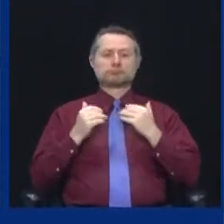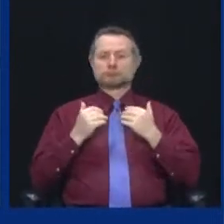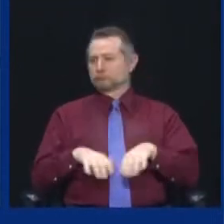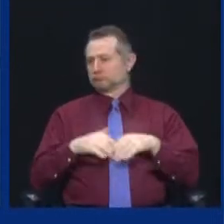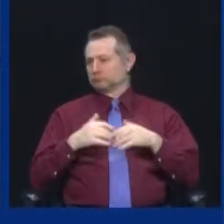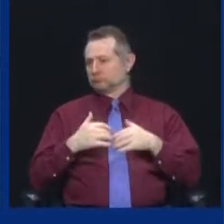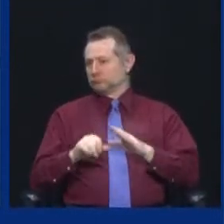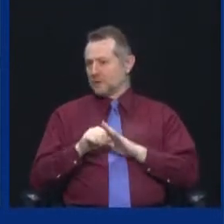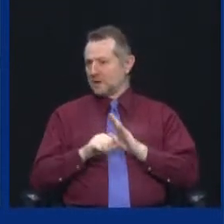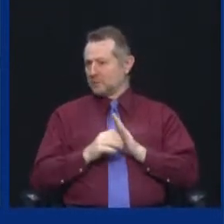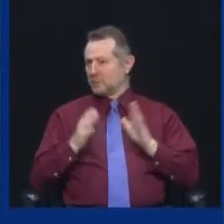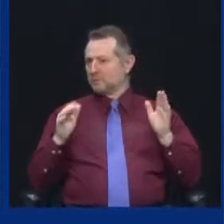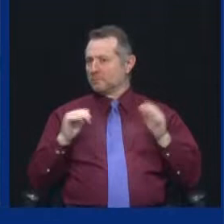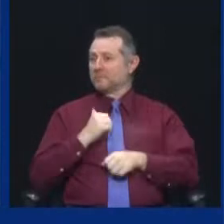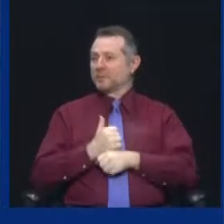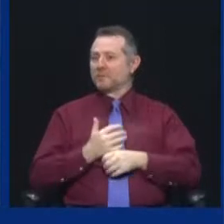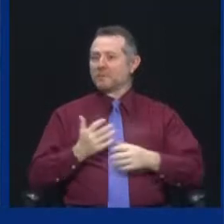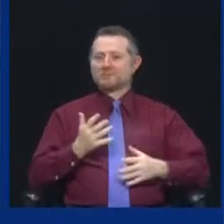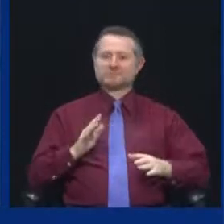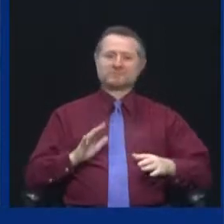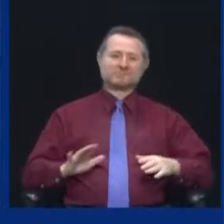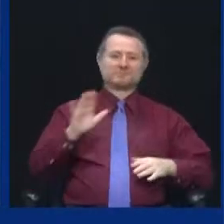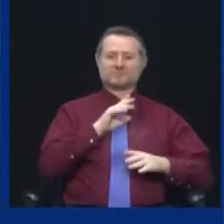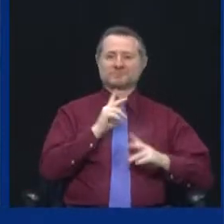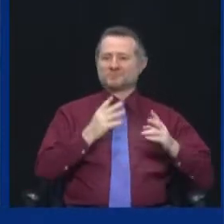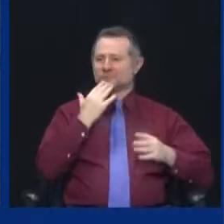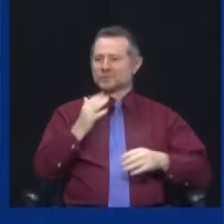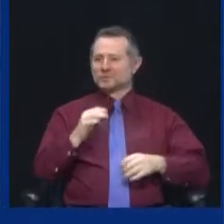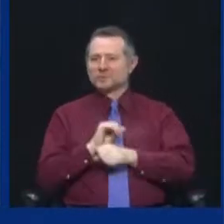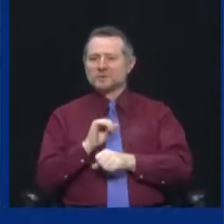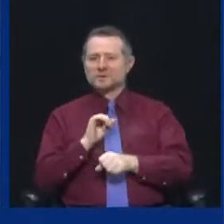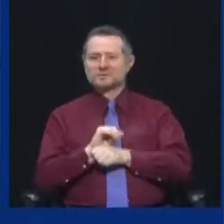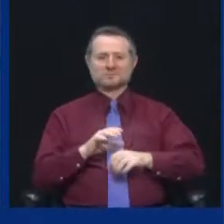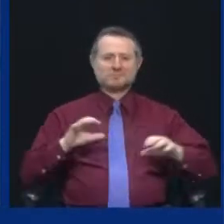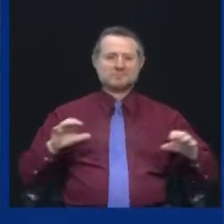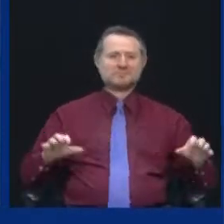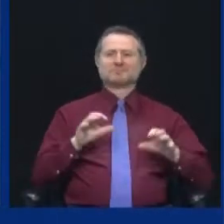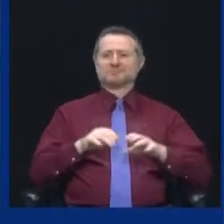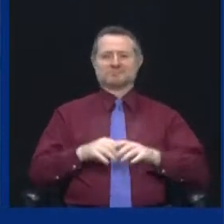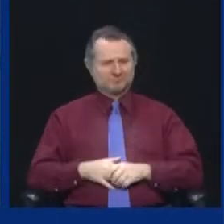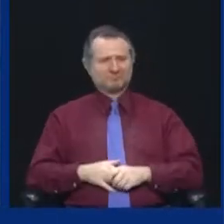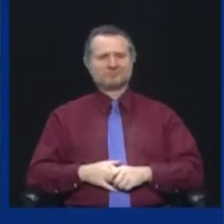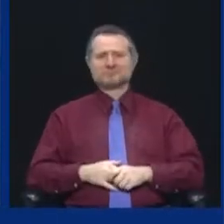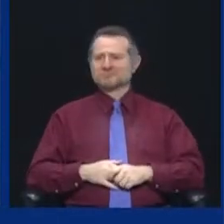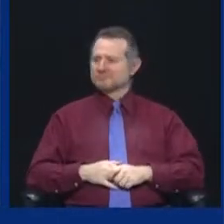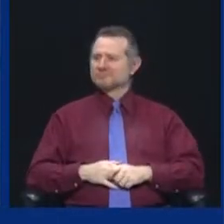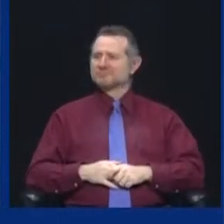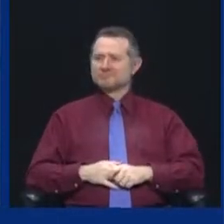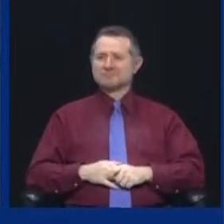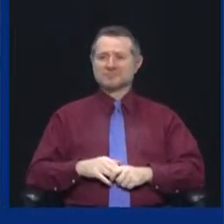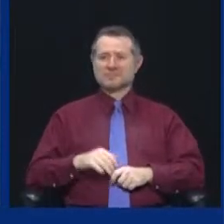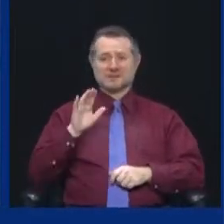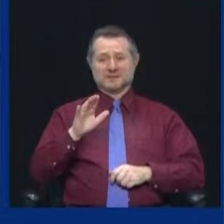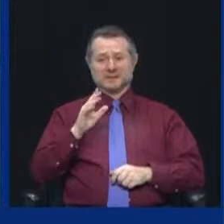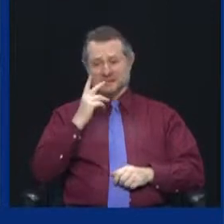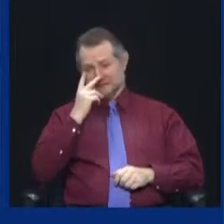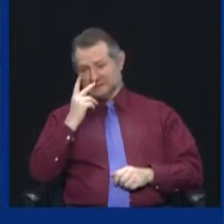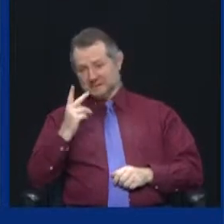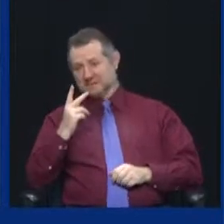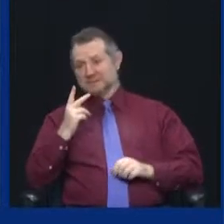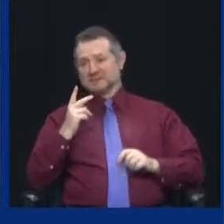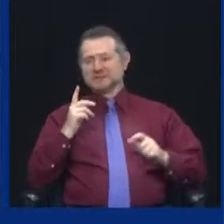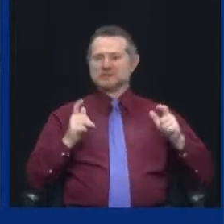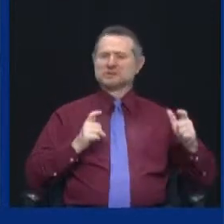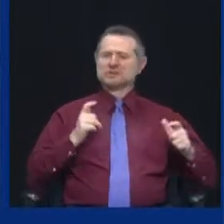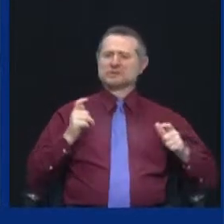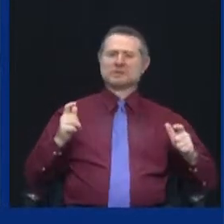that's a function of all the good work that everyone has done. You haven't seen a marshaling exercise like